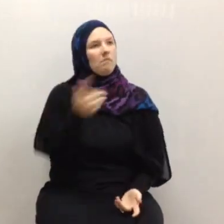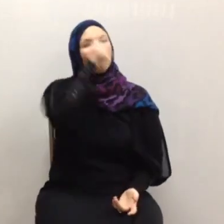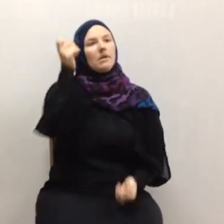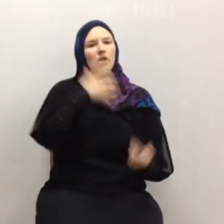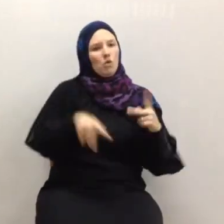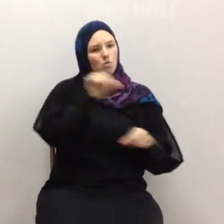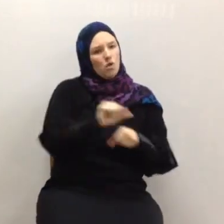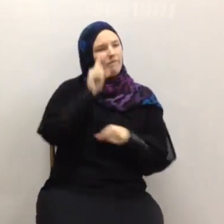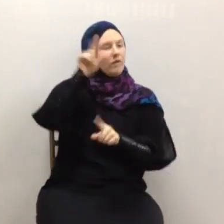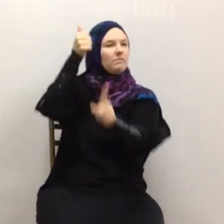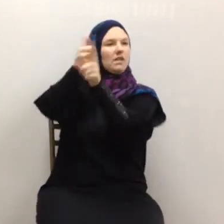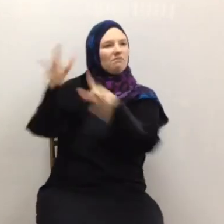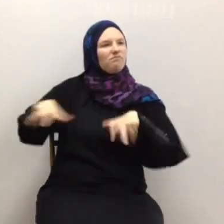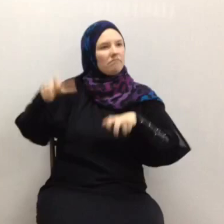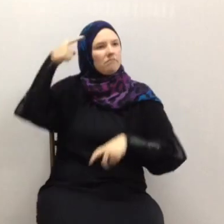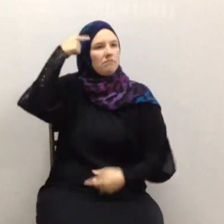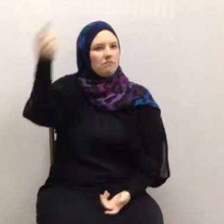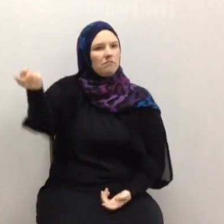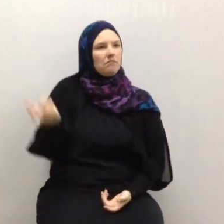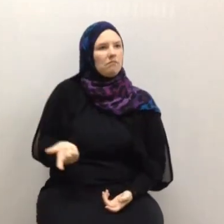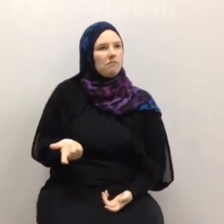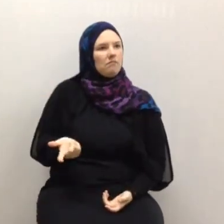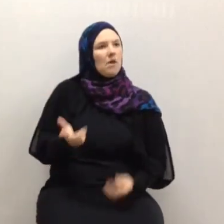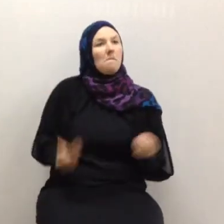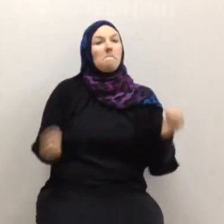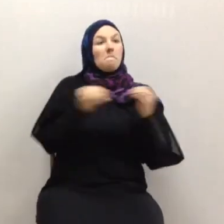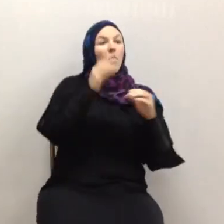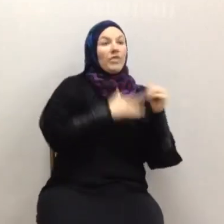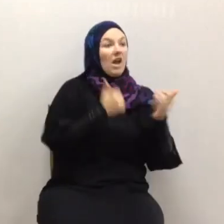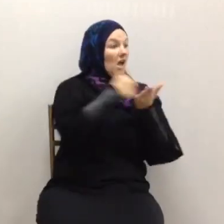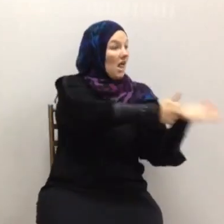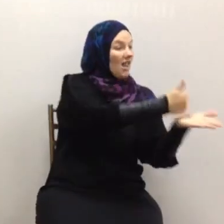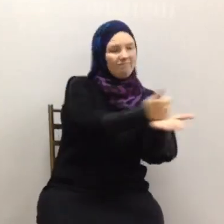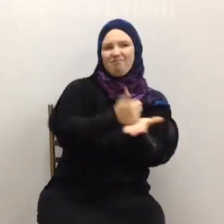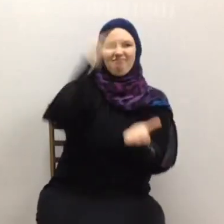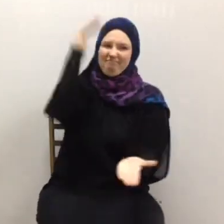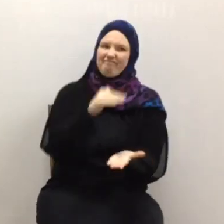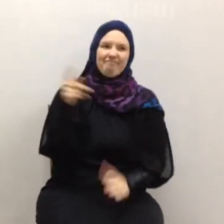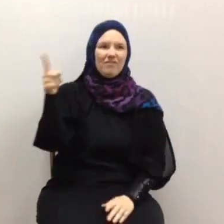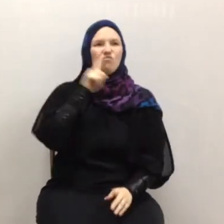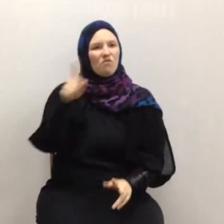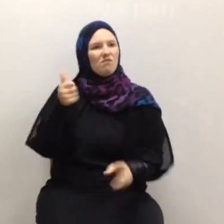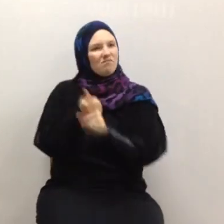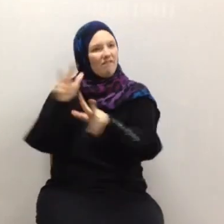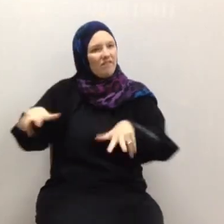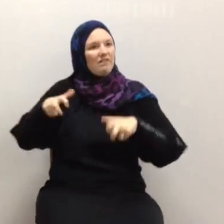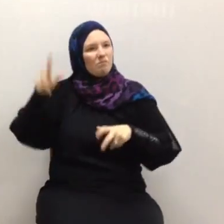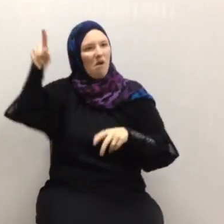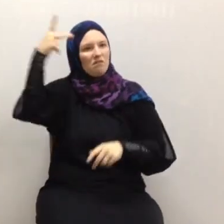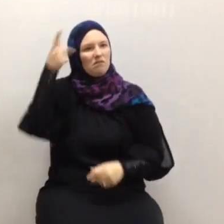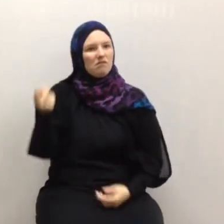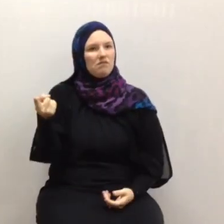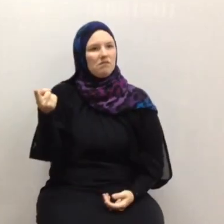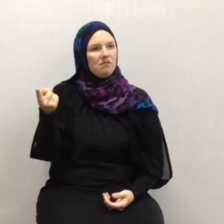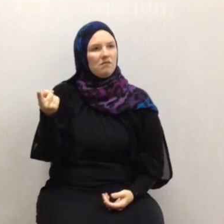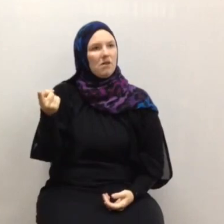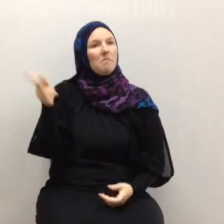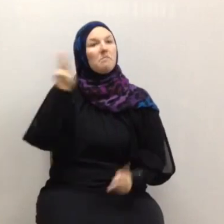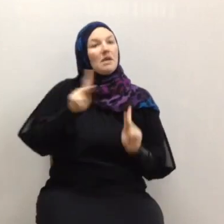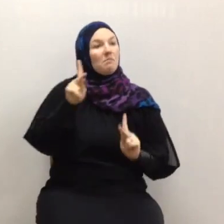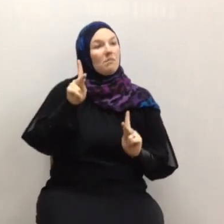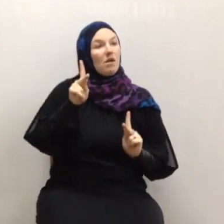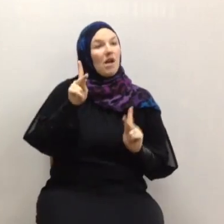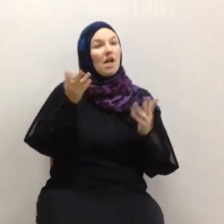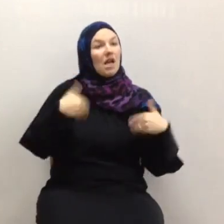more than they work for anybody else. People have given up on even religious leaders who